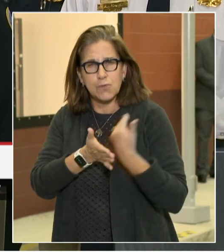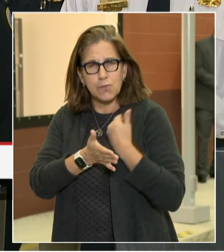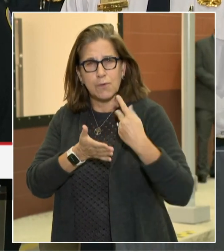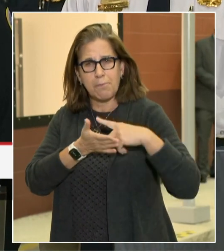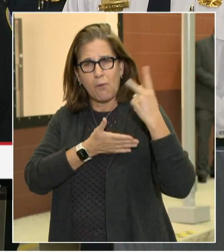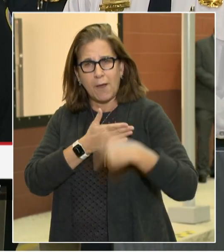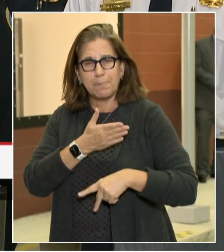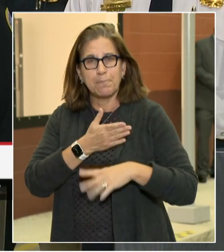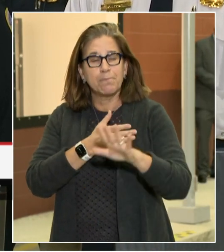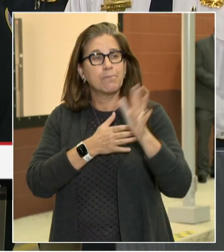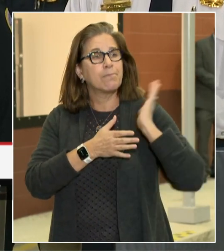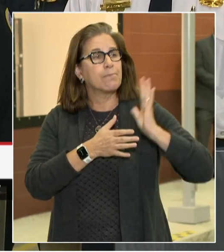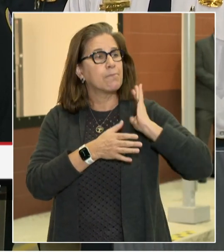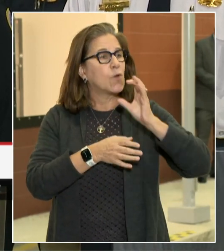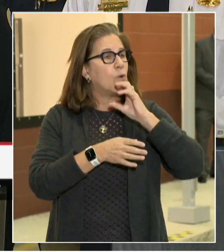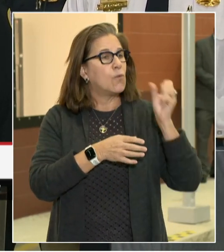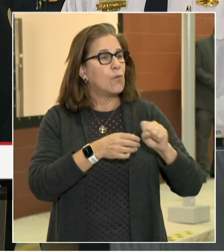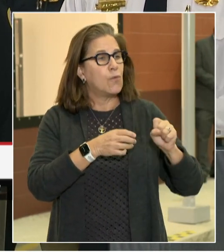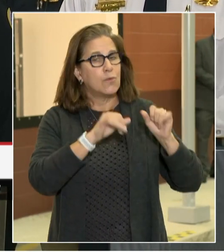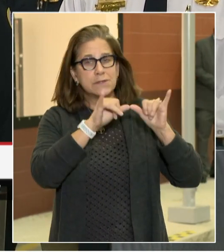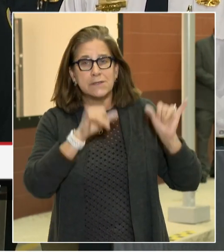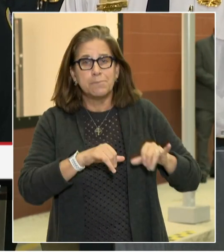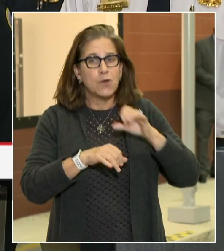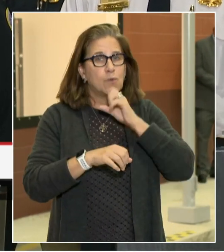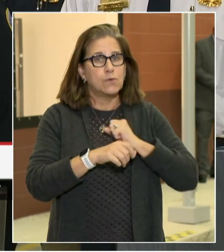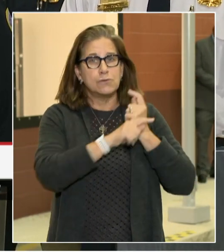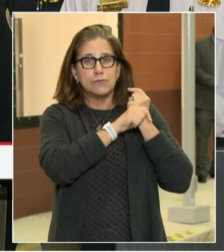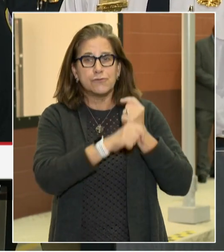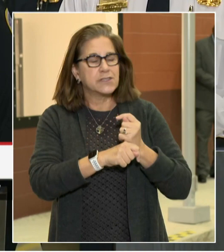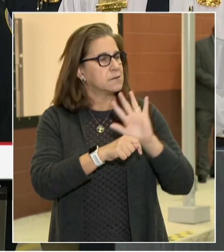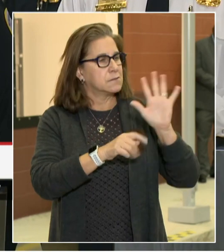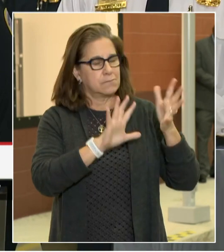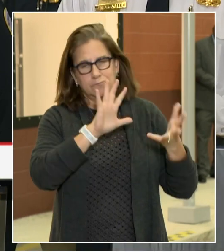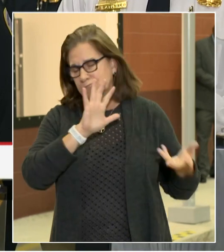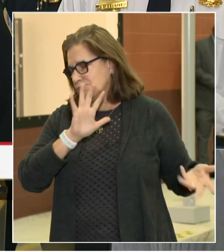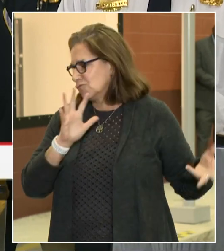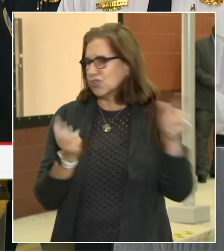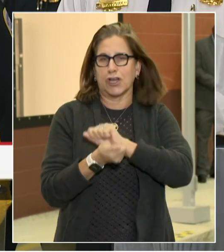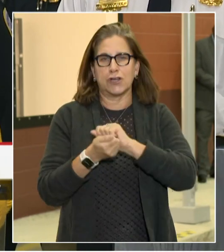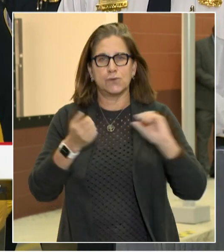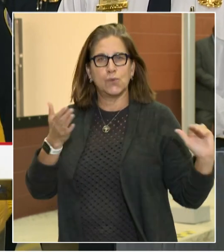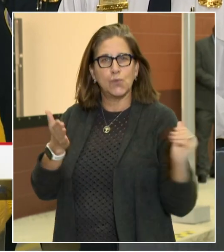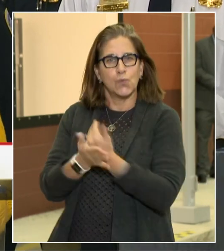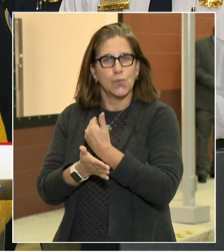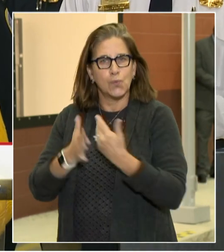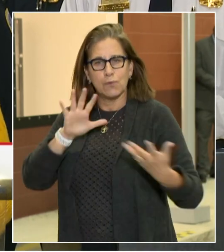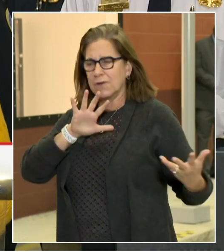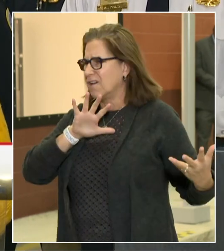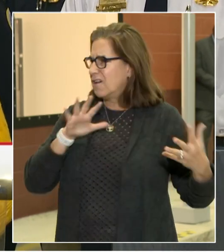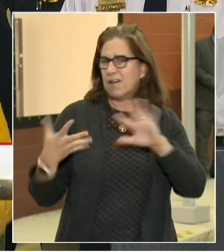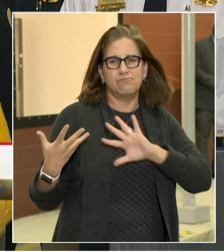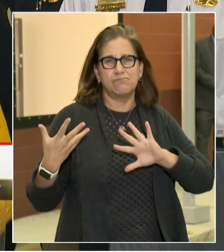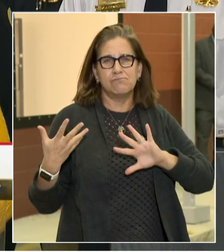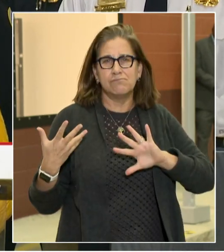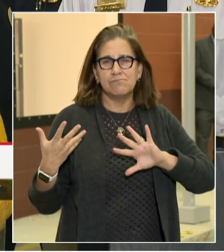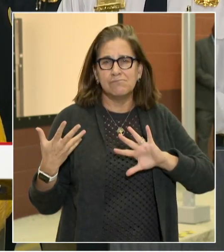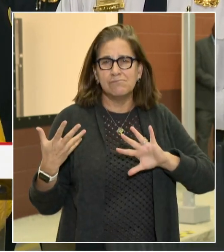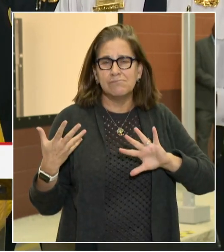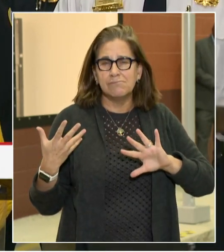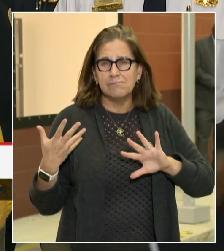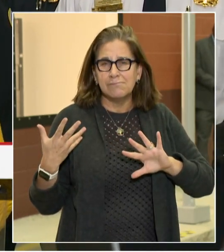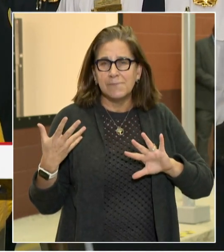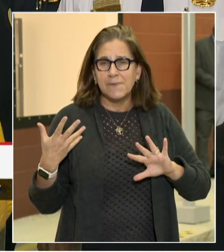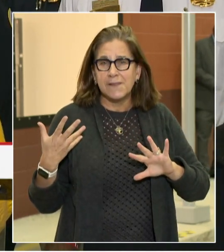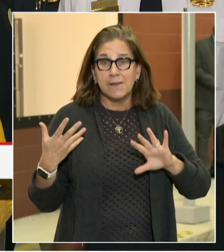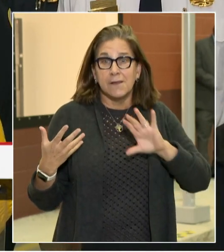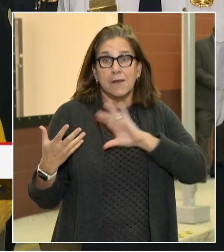approaches. And not every department in the country has a course focused on learning